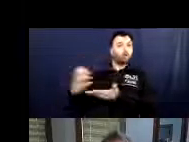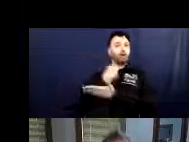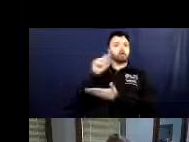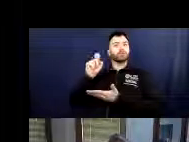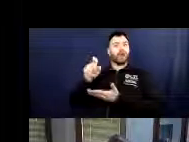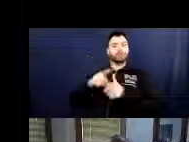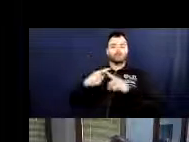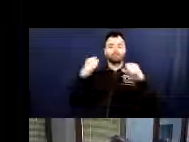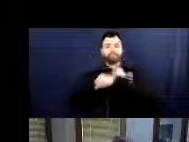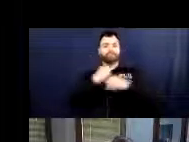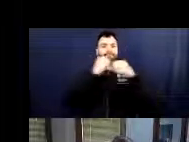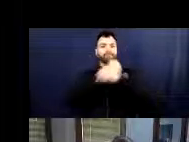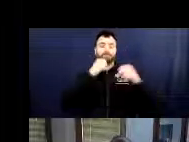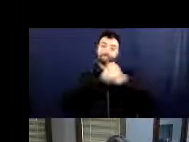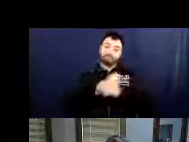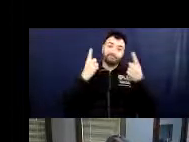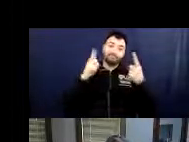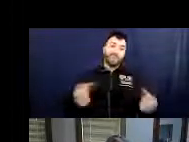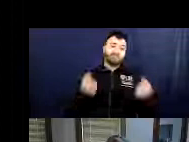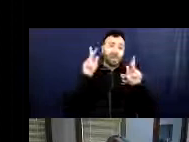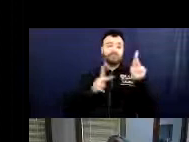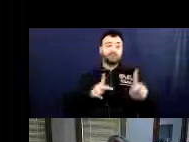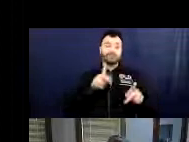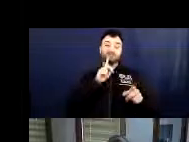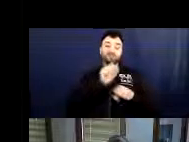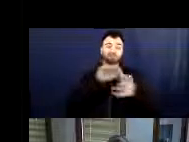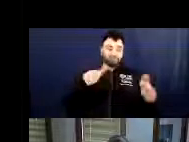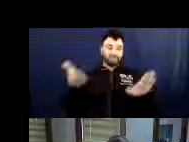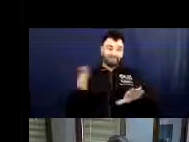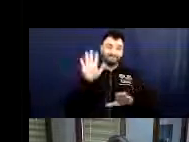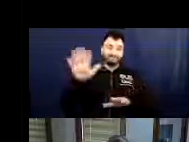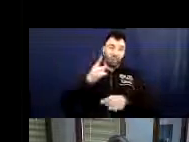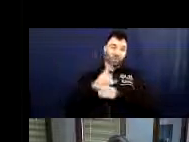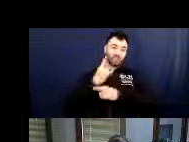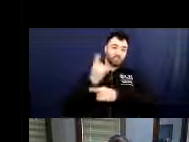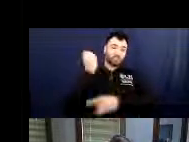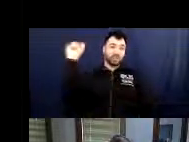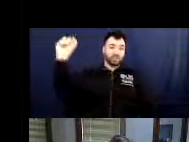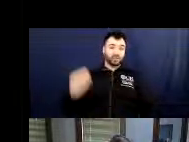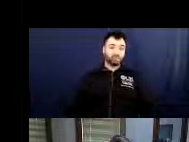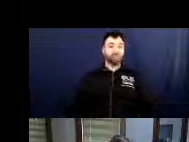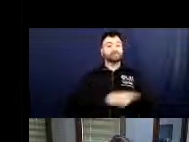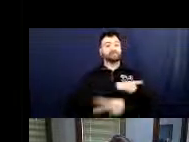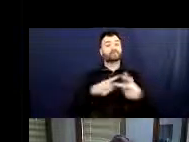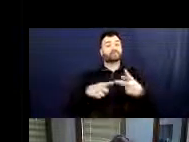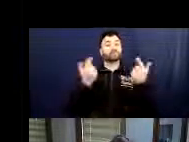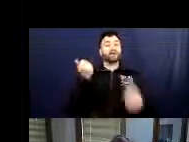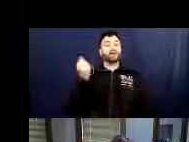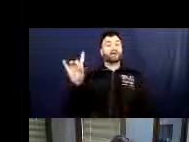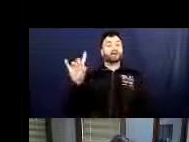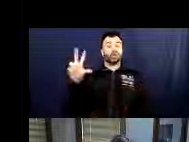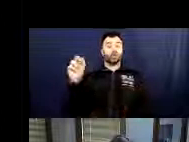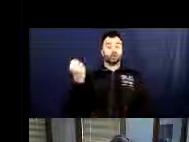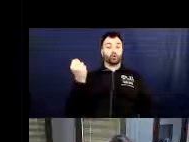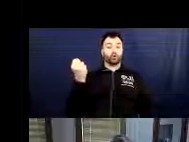Now, as the country grew and as we began to enjoy ourselves, never before have we